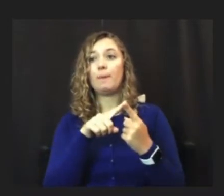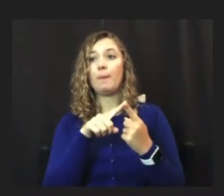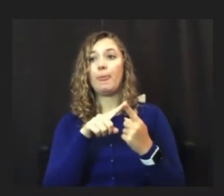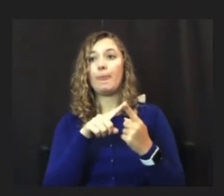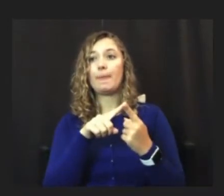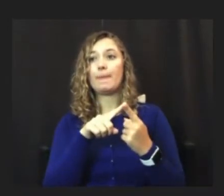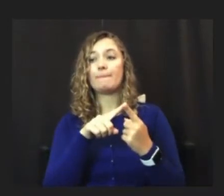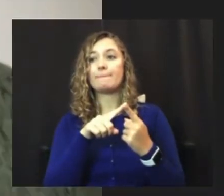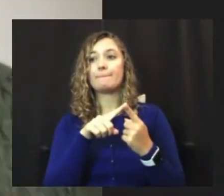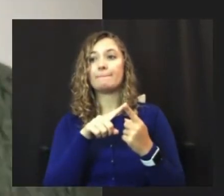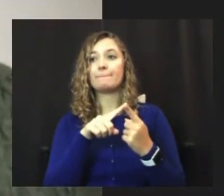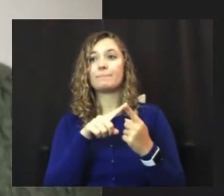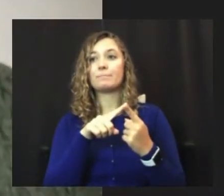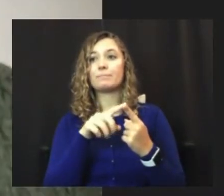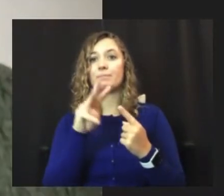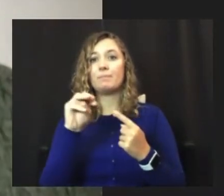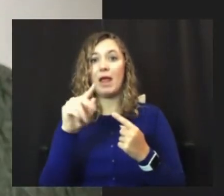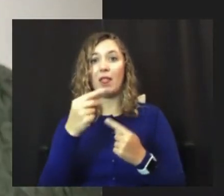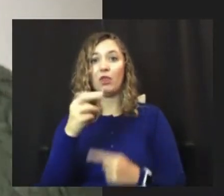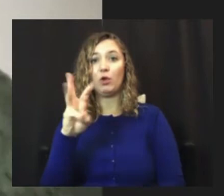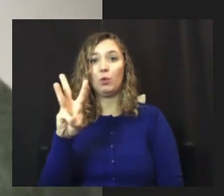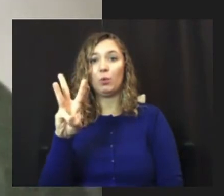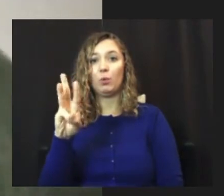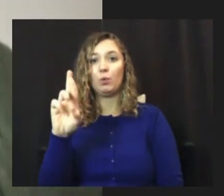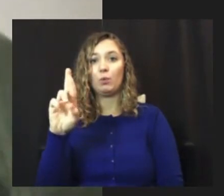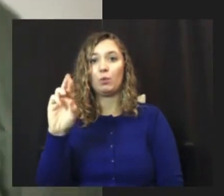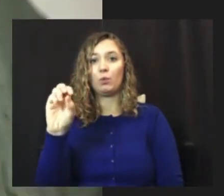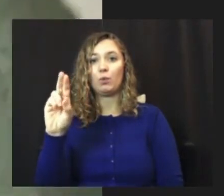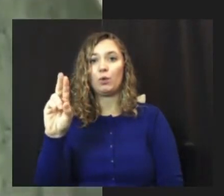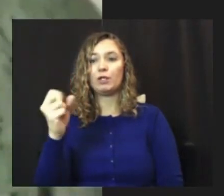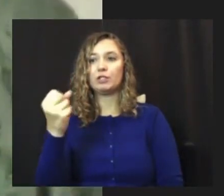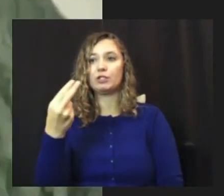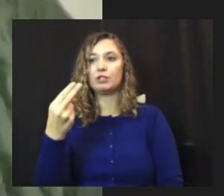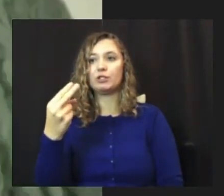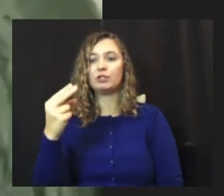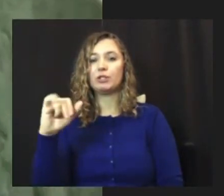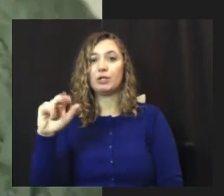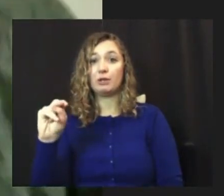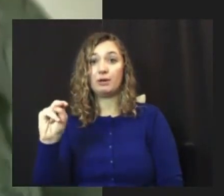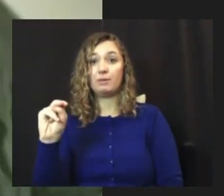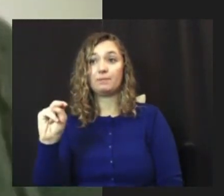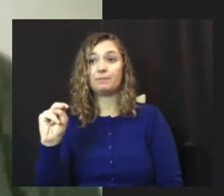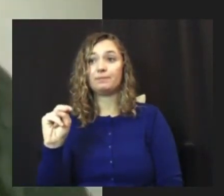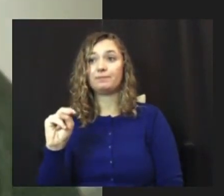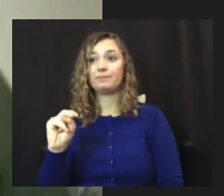Can we? Oh, here gosh. We go. Hi. Hey,